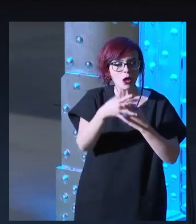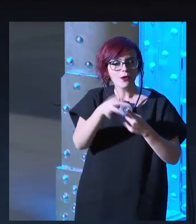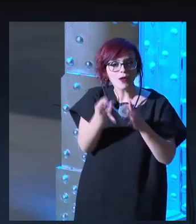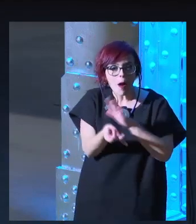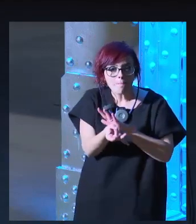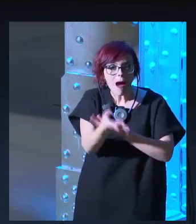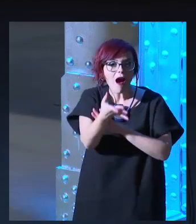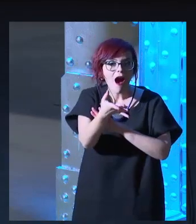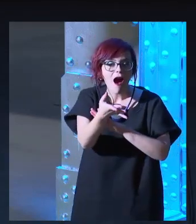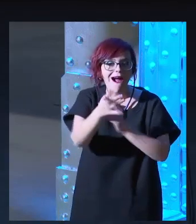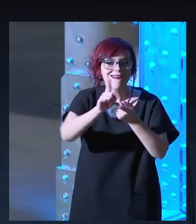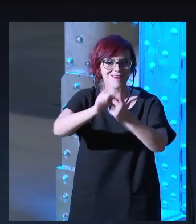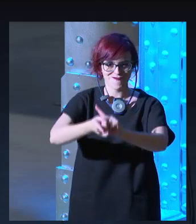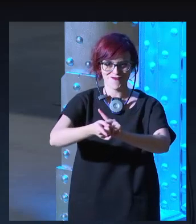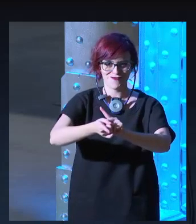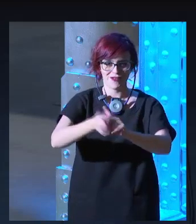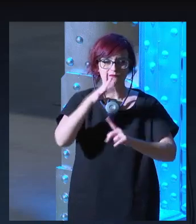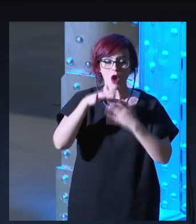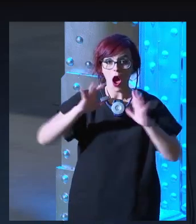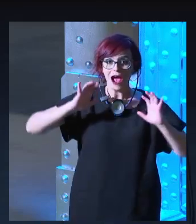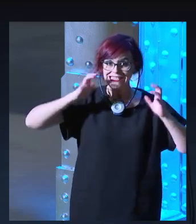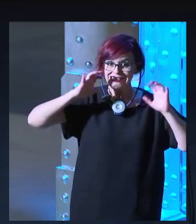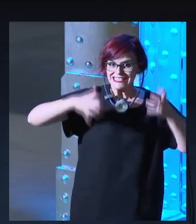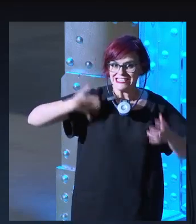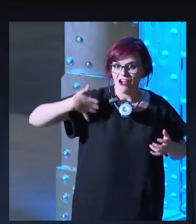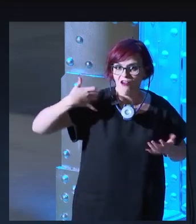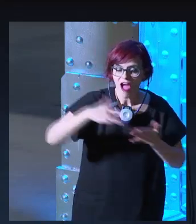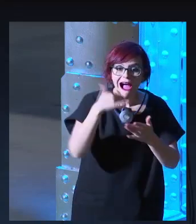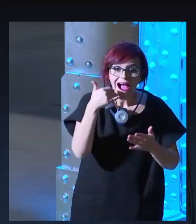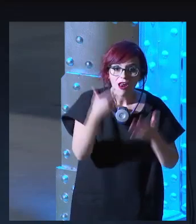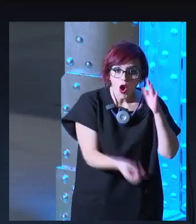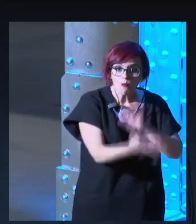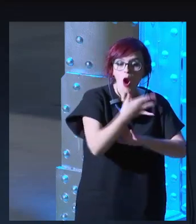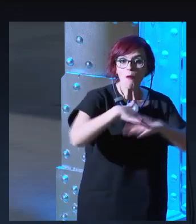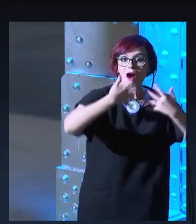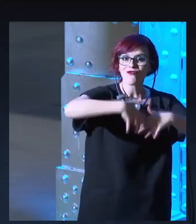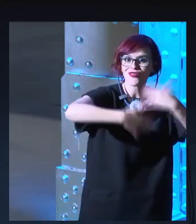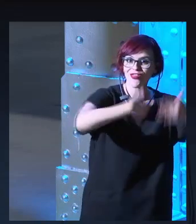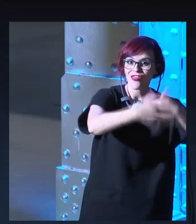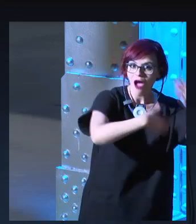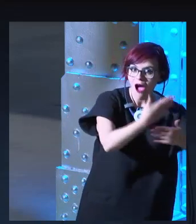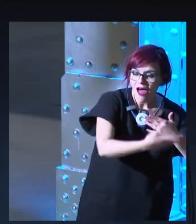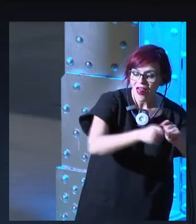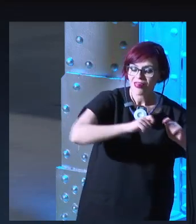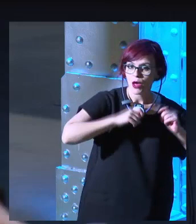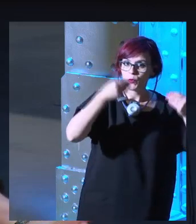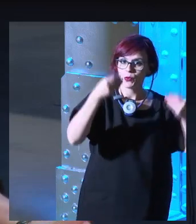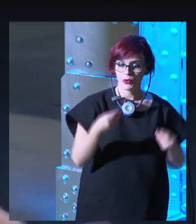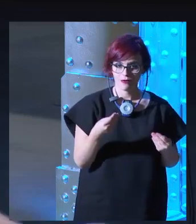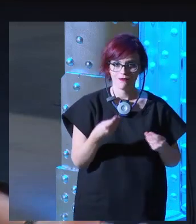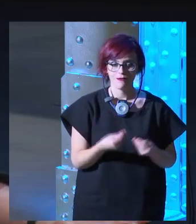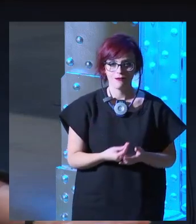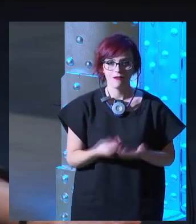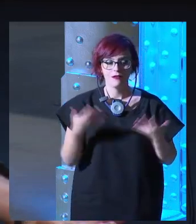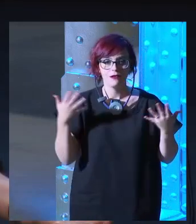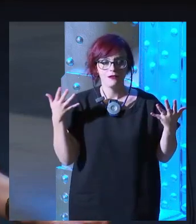something. Make it work, make it happen. The other thing is really, it's back to this boring thing. Nobody ever believes me with this. Go for a run,